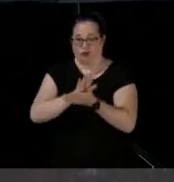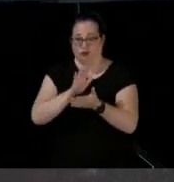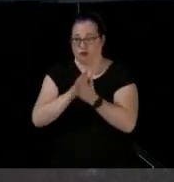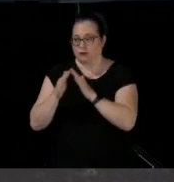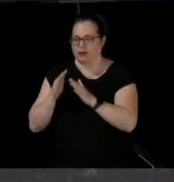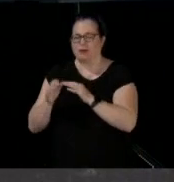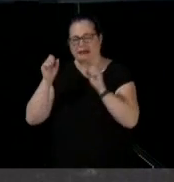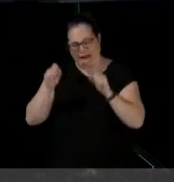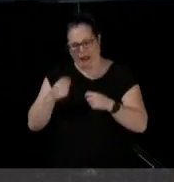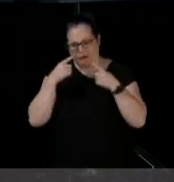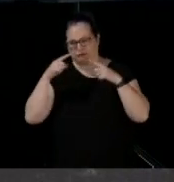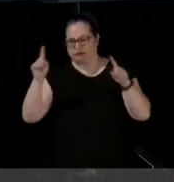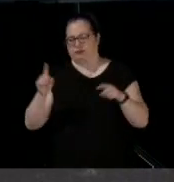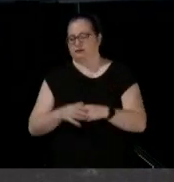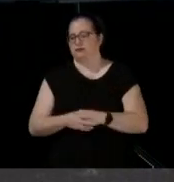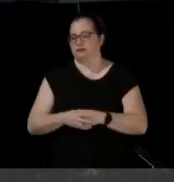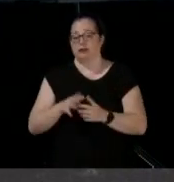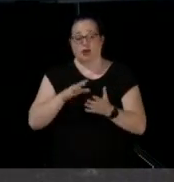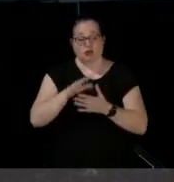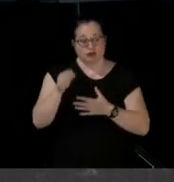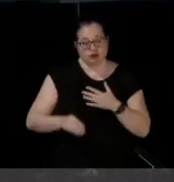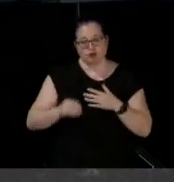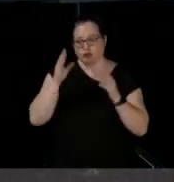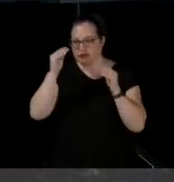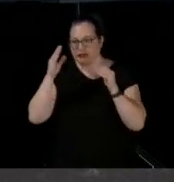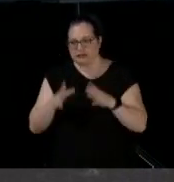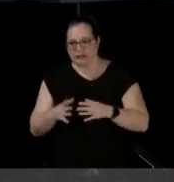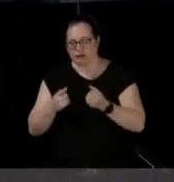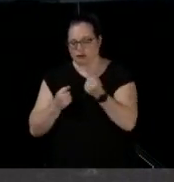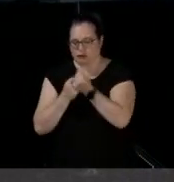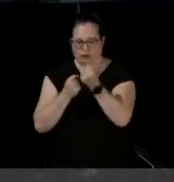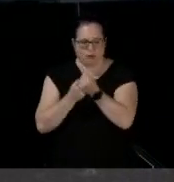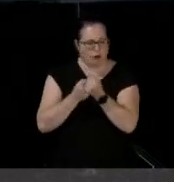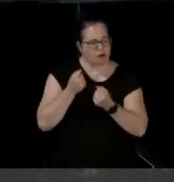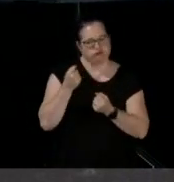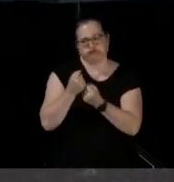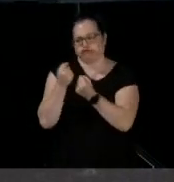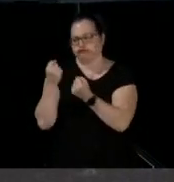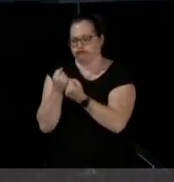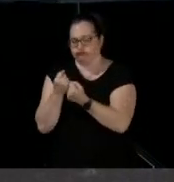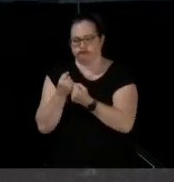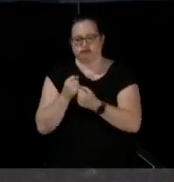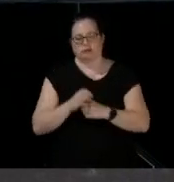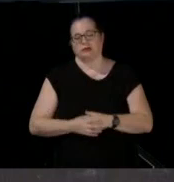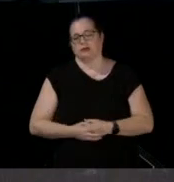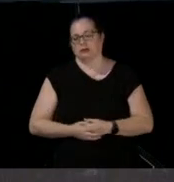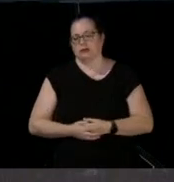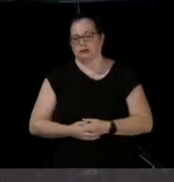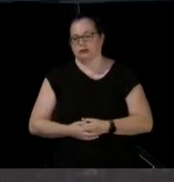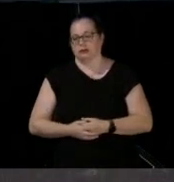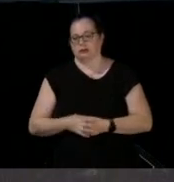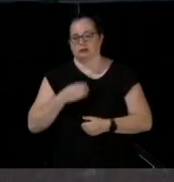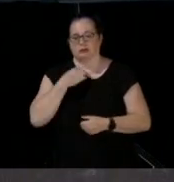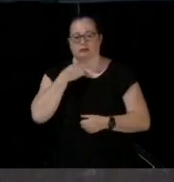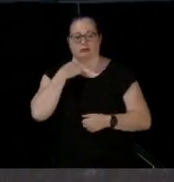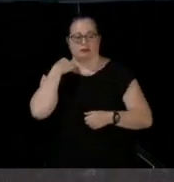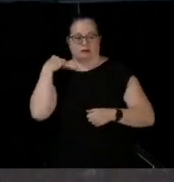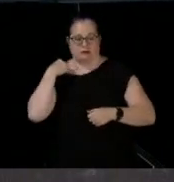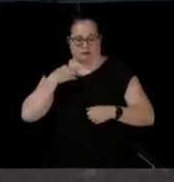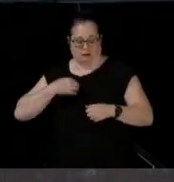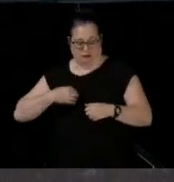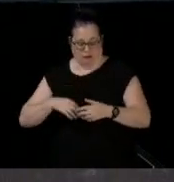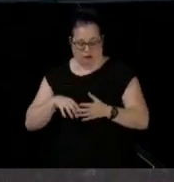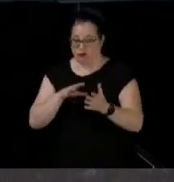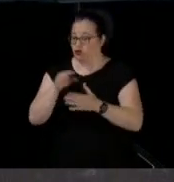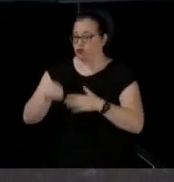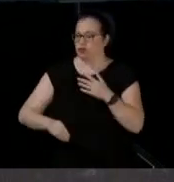together. Students and teachers alike stepped up for each other in ways many of us had never seen before. As students, we don't